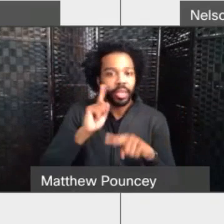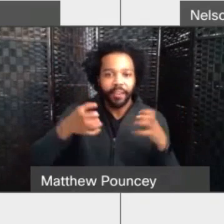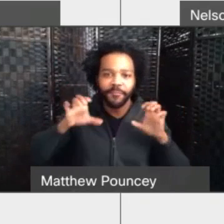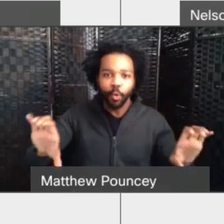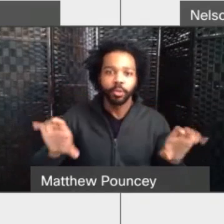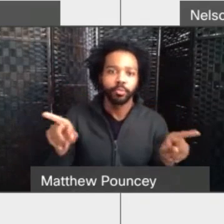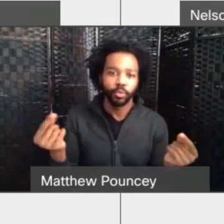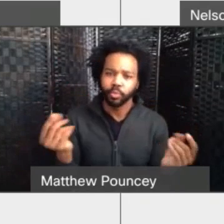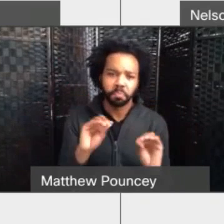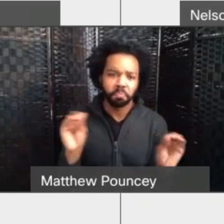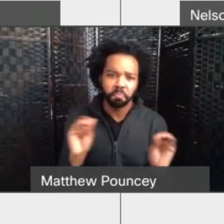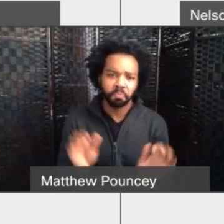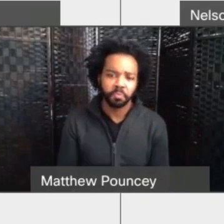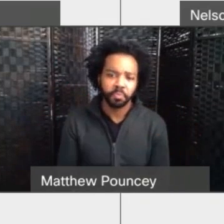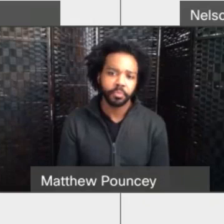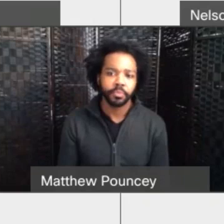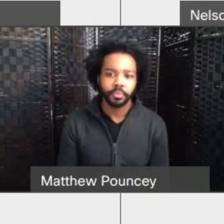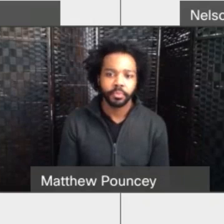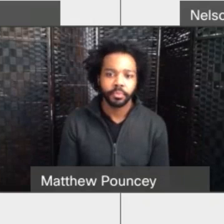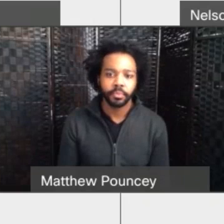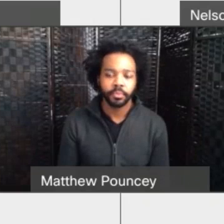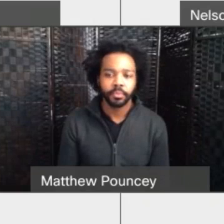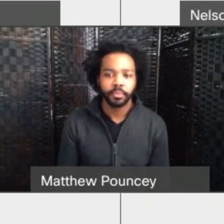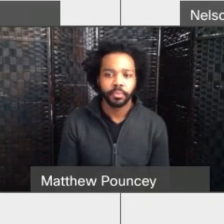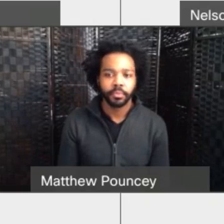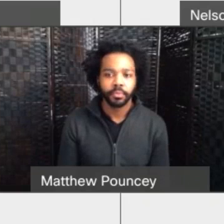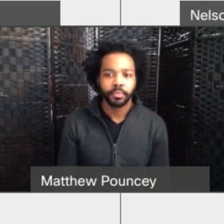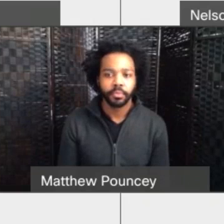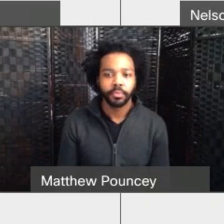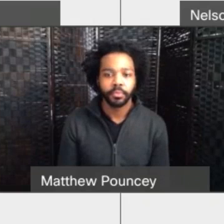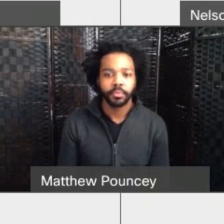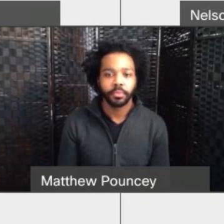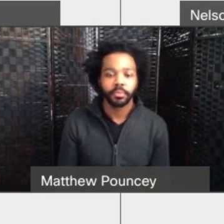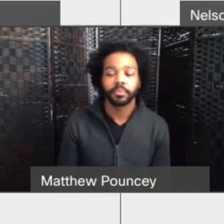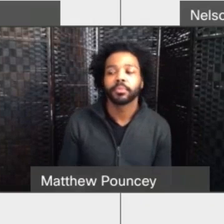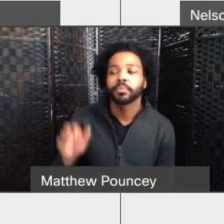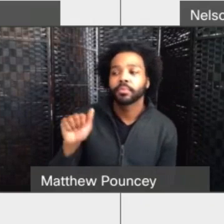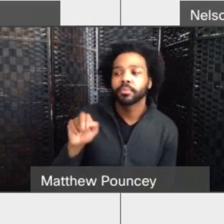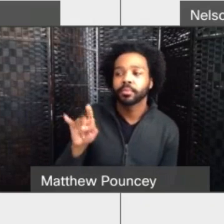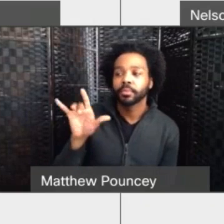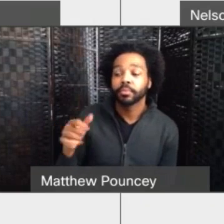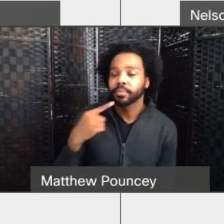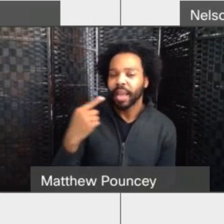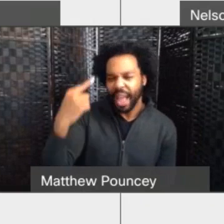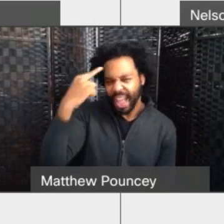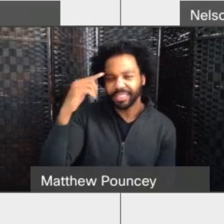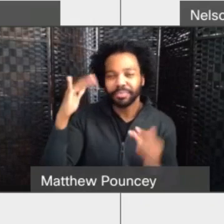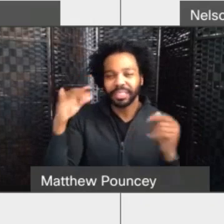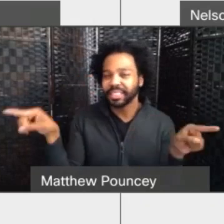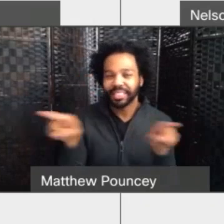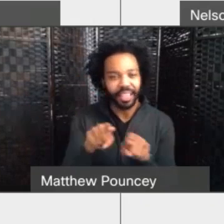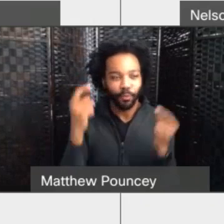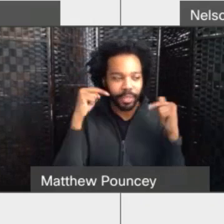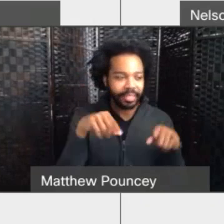something. And that I expect would be handled the same way for this, which is education would be provided, and we would make